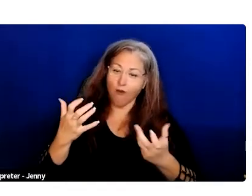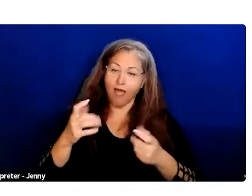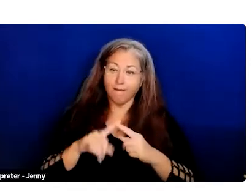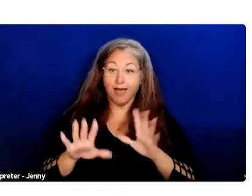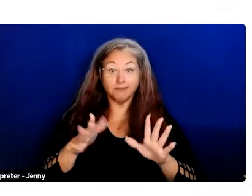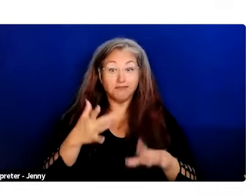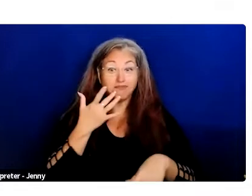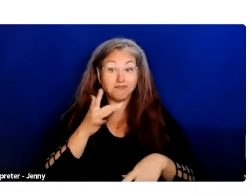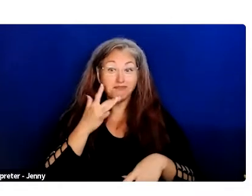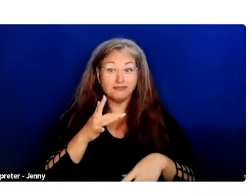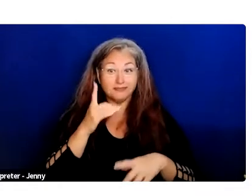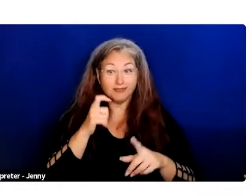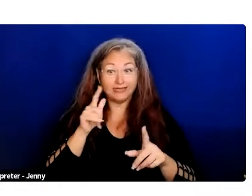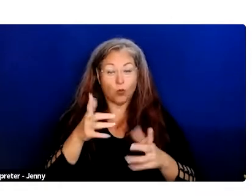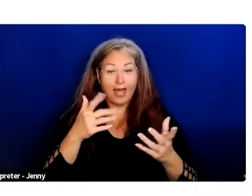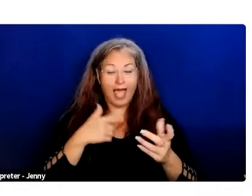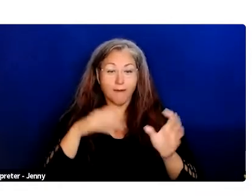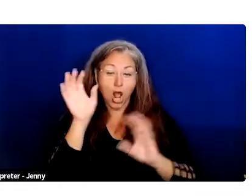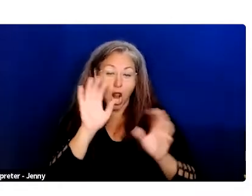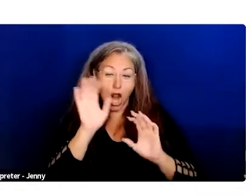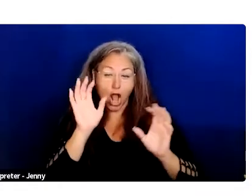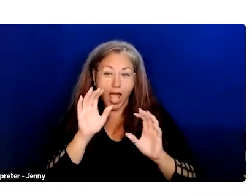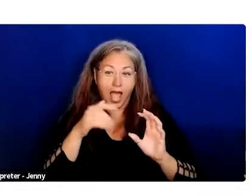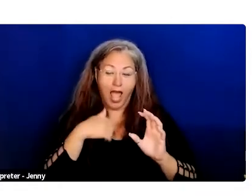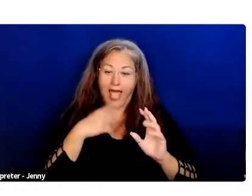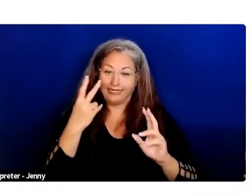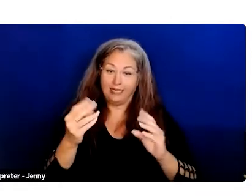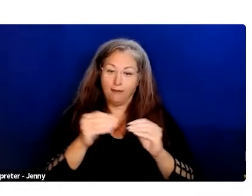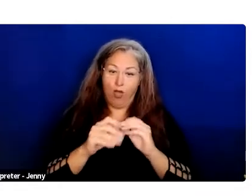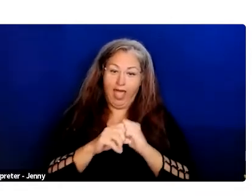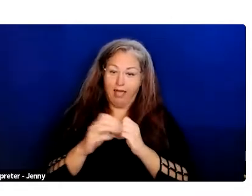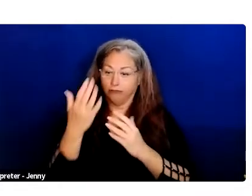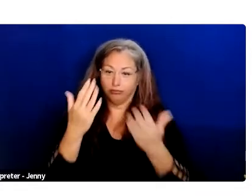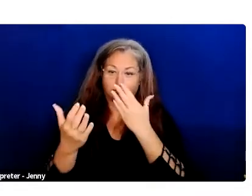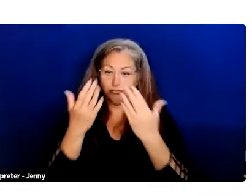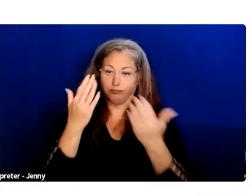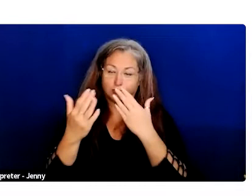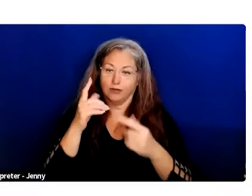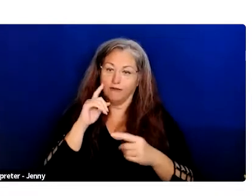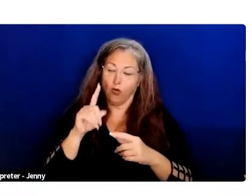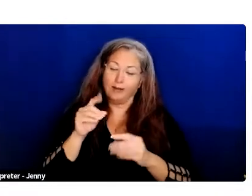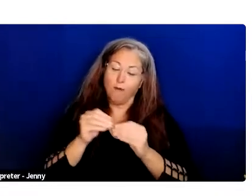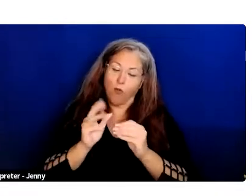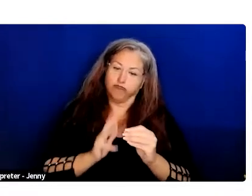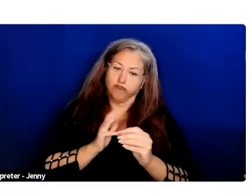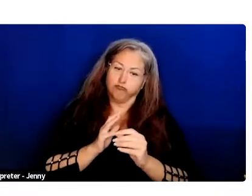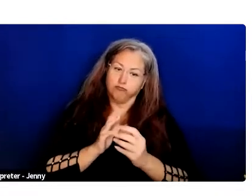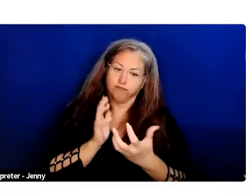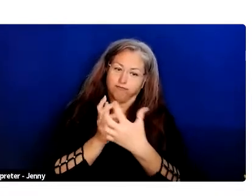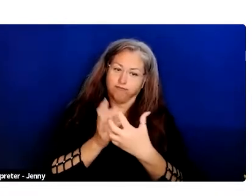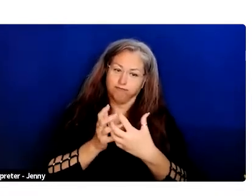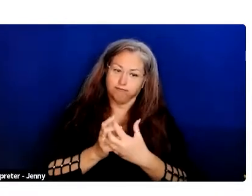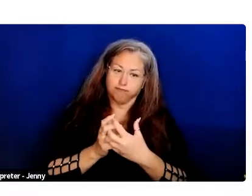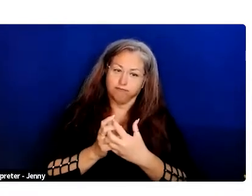thankfully, because of the things I've been searching for, I'm getting a lot of curated, customized information